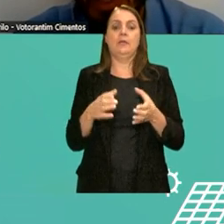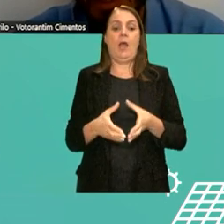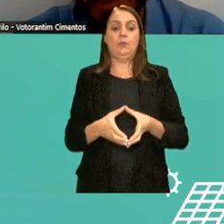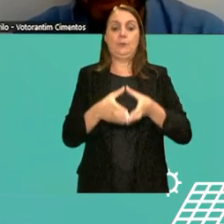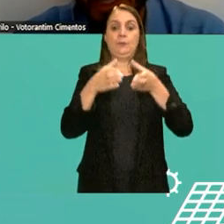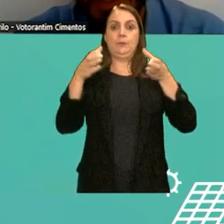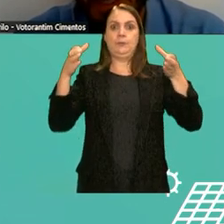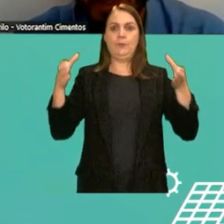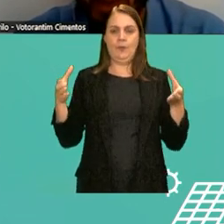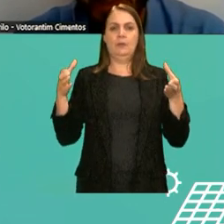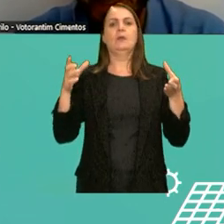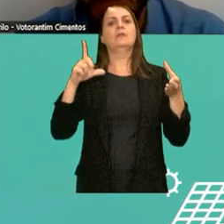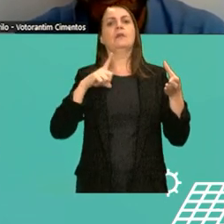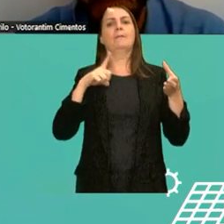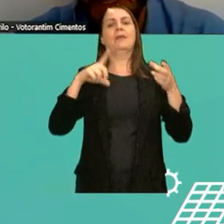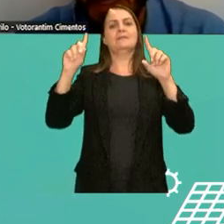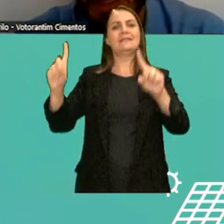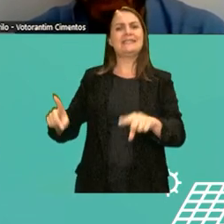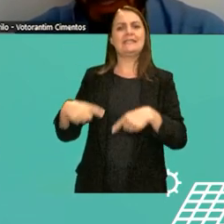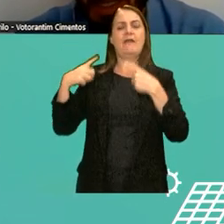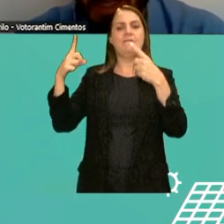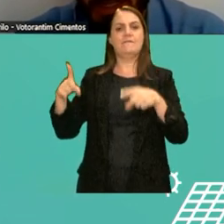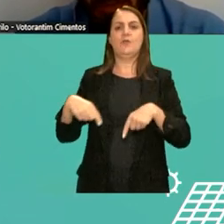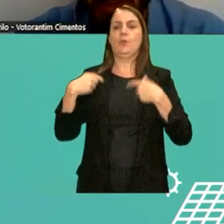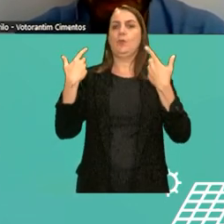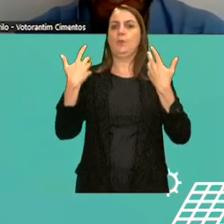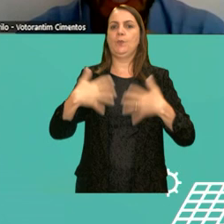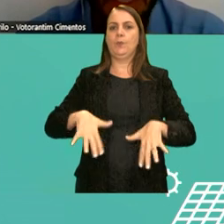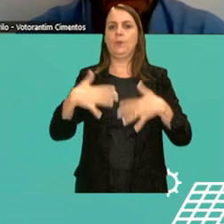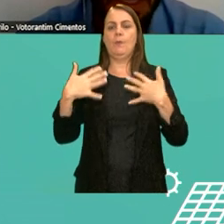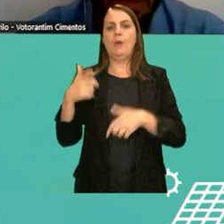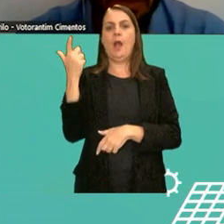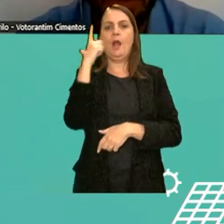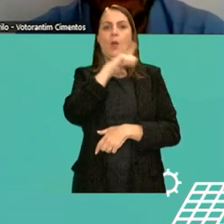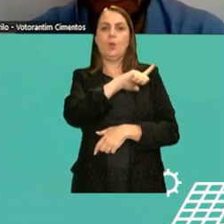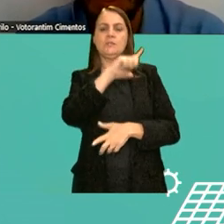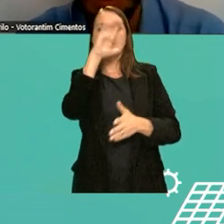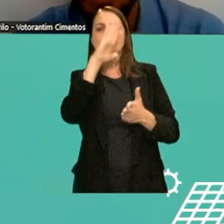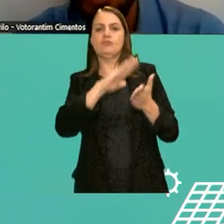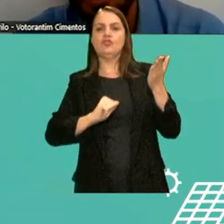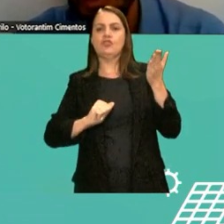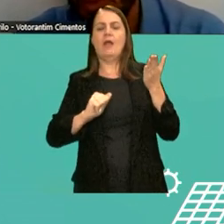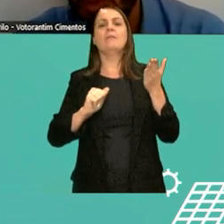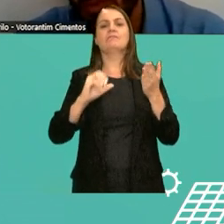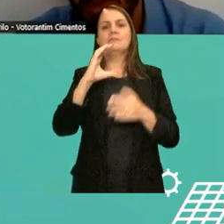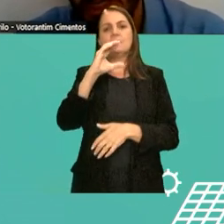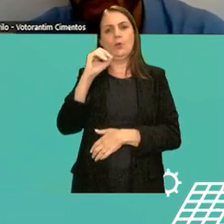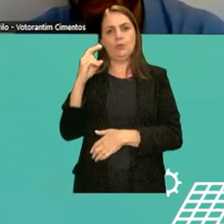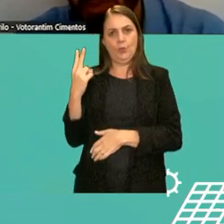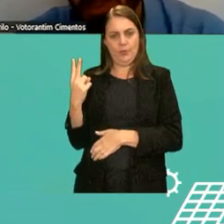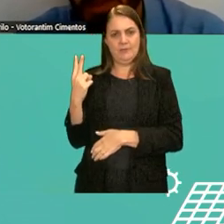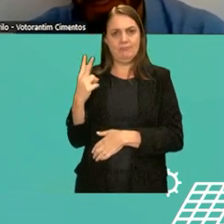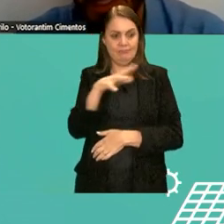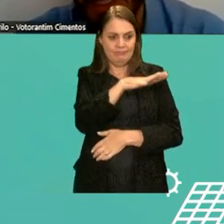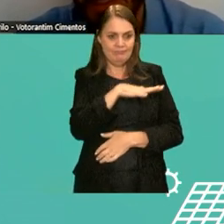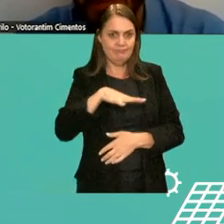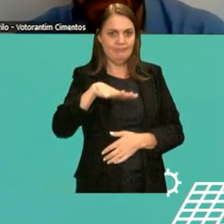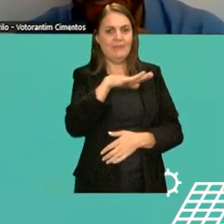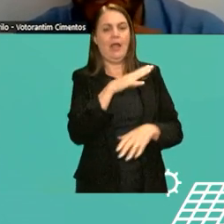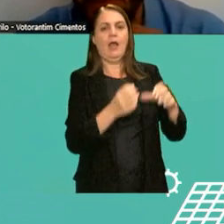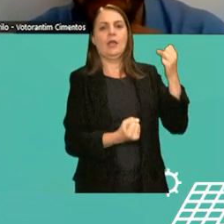and housing, etc. And we have a great challenge to decarbonize this sector. We work